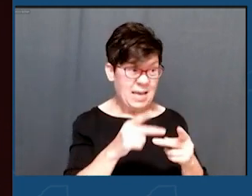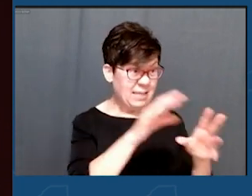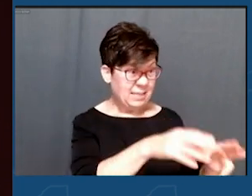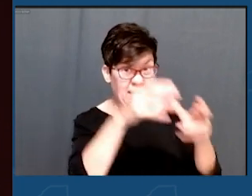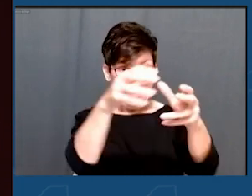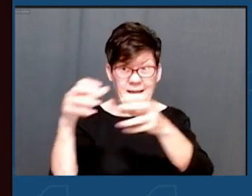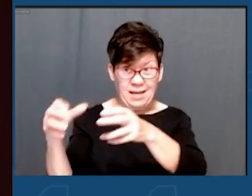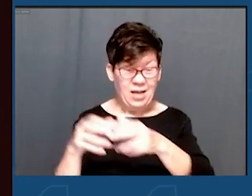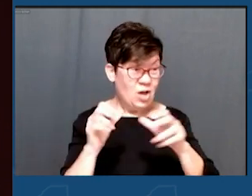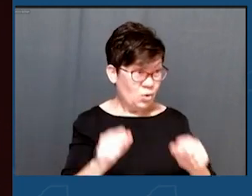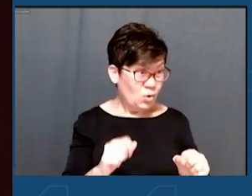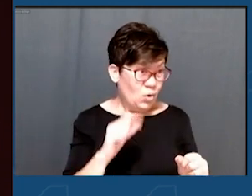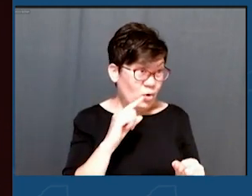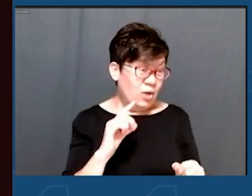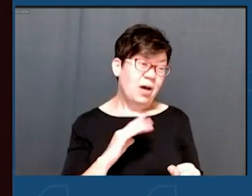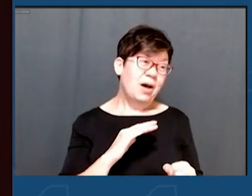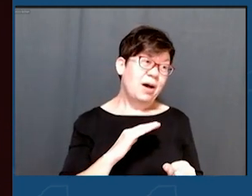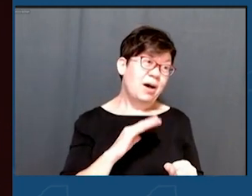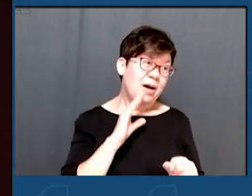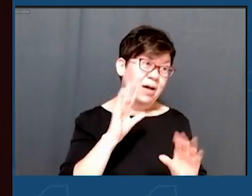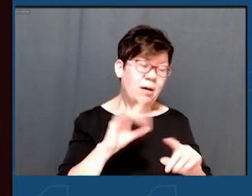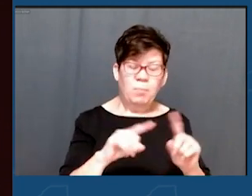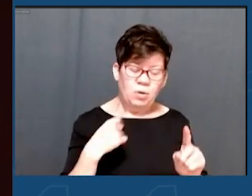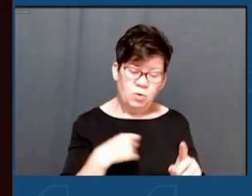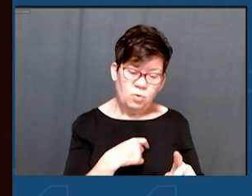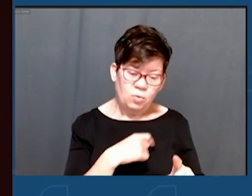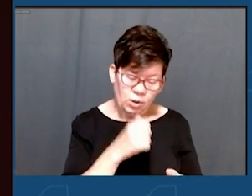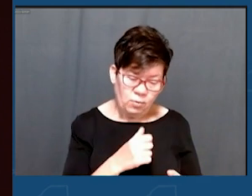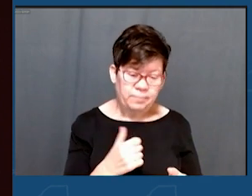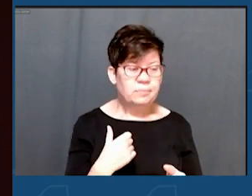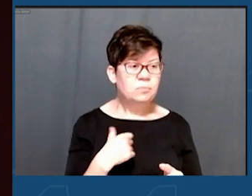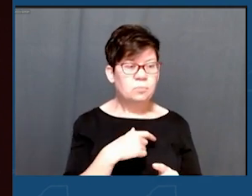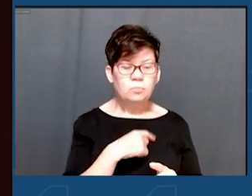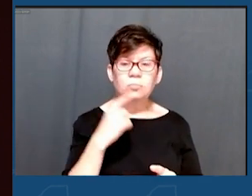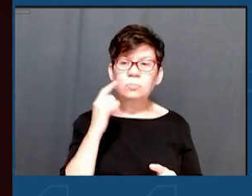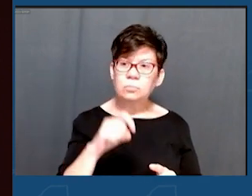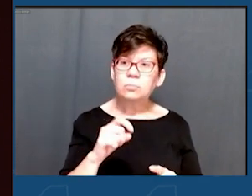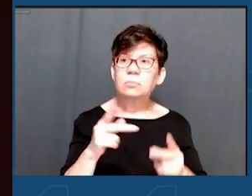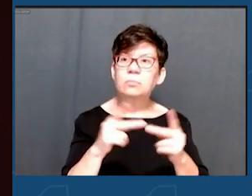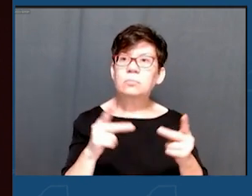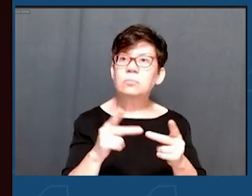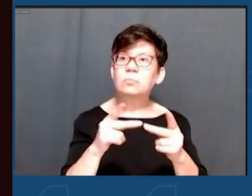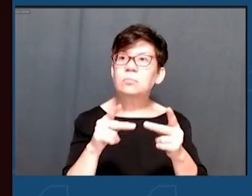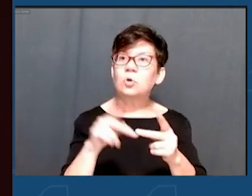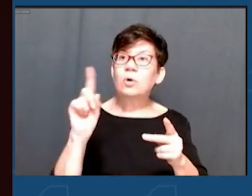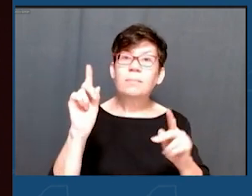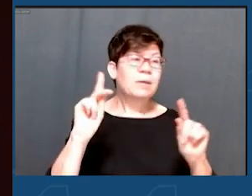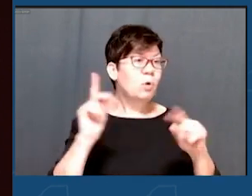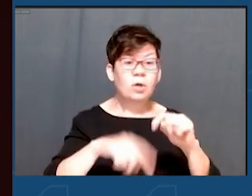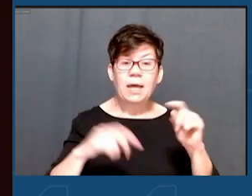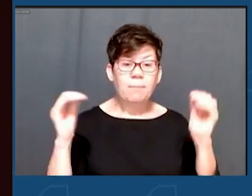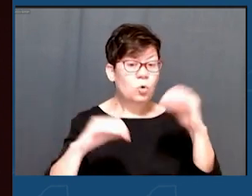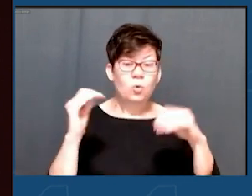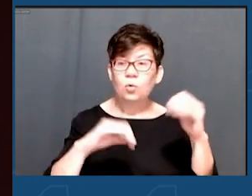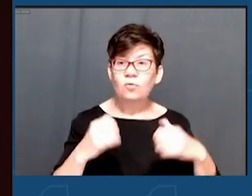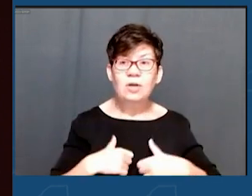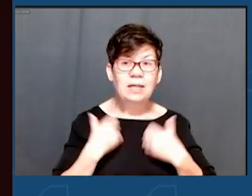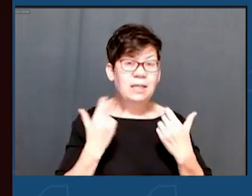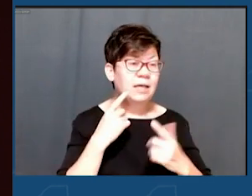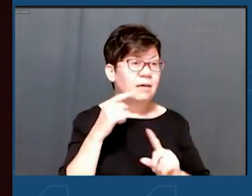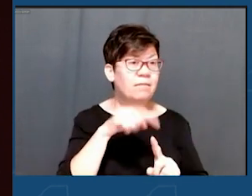housing. Another example is the Albany's historic South End neighborhood. The Albany Housing